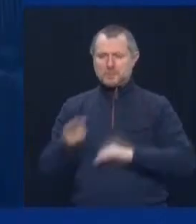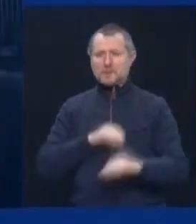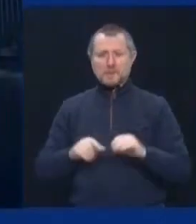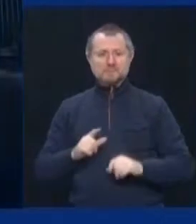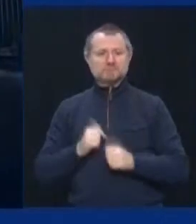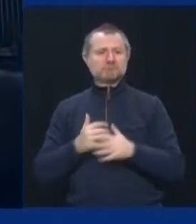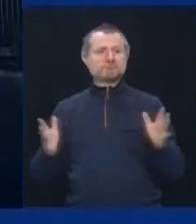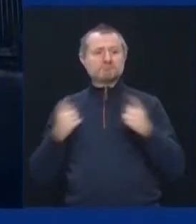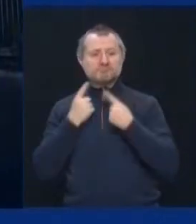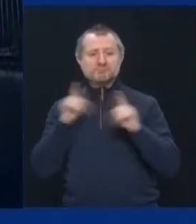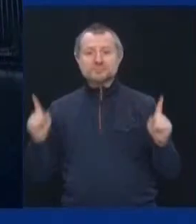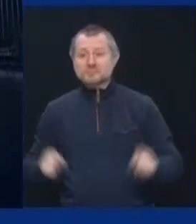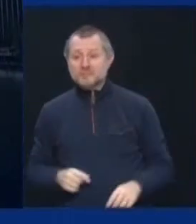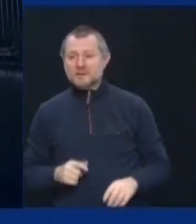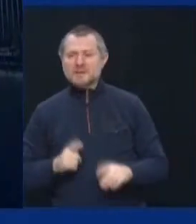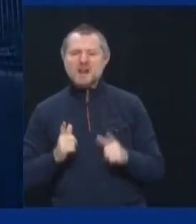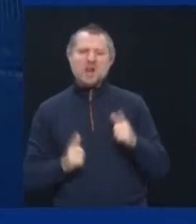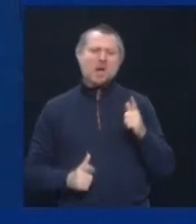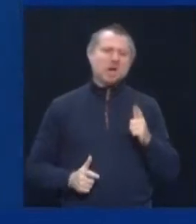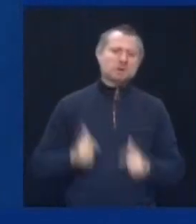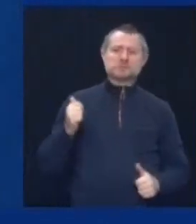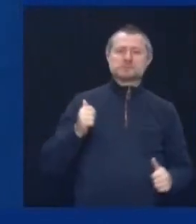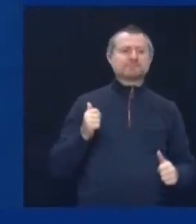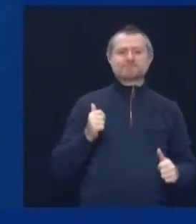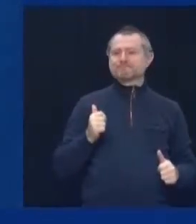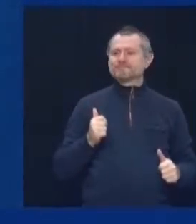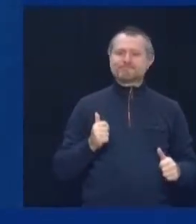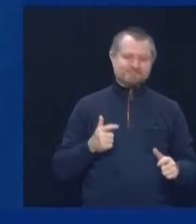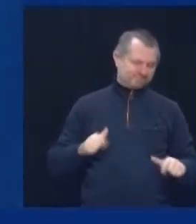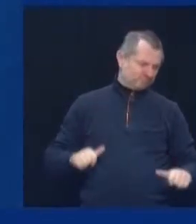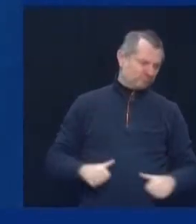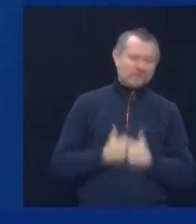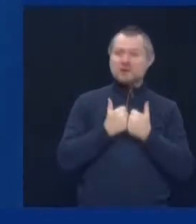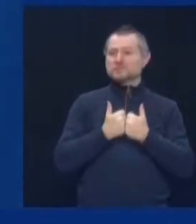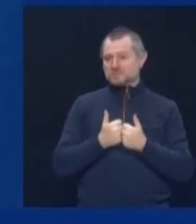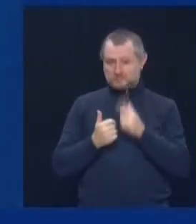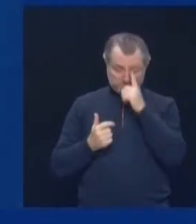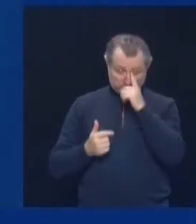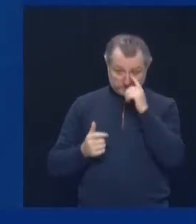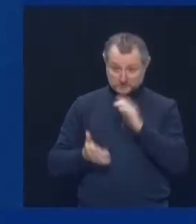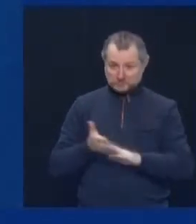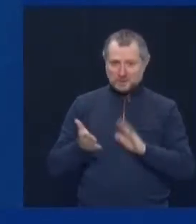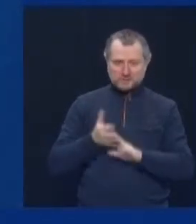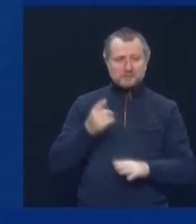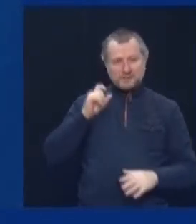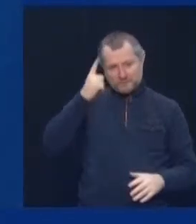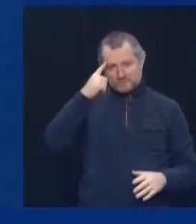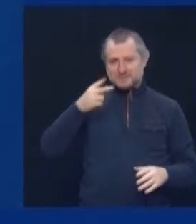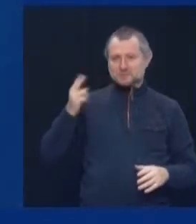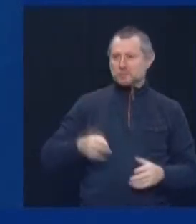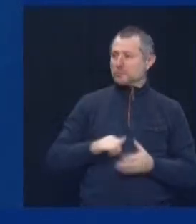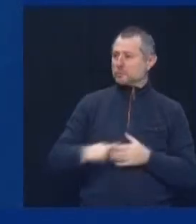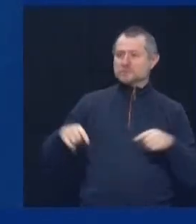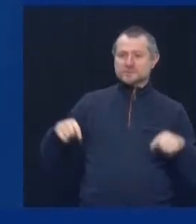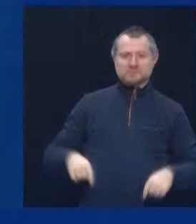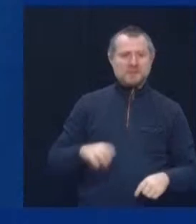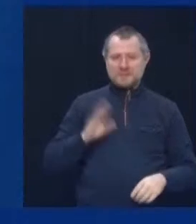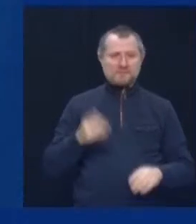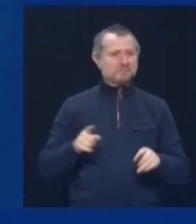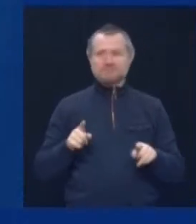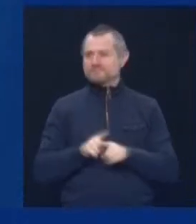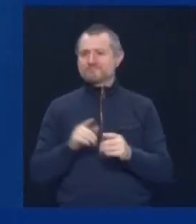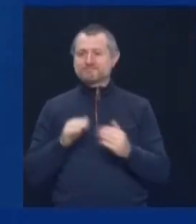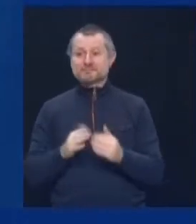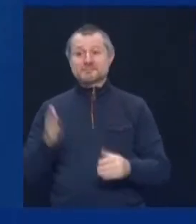that has been undertaken, period. And we have been planning for it, and we're now